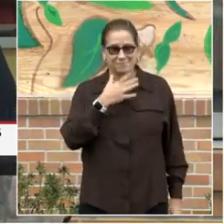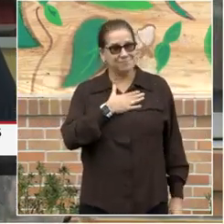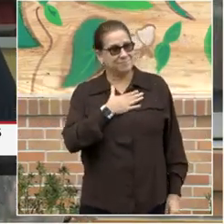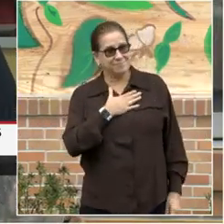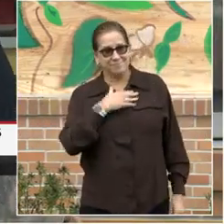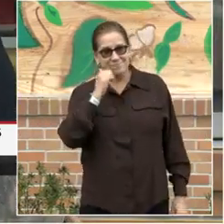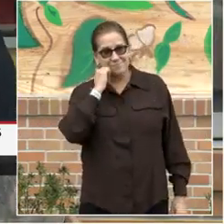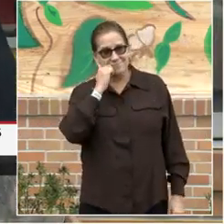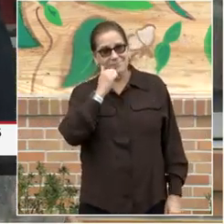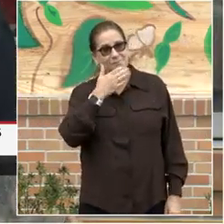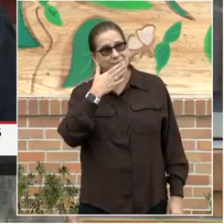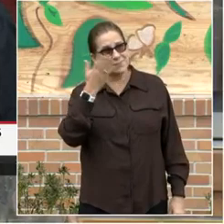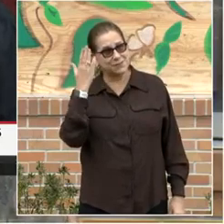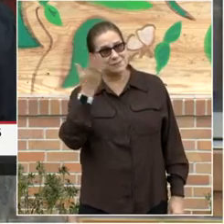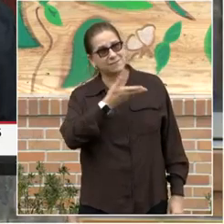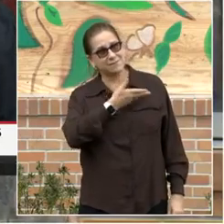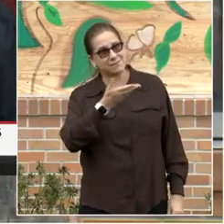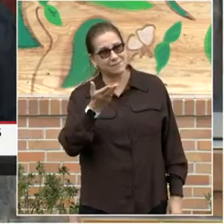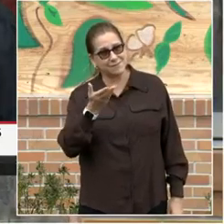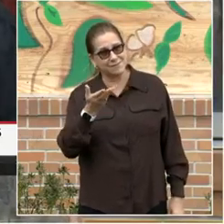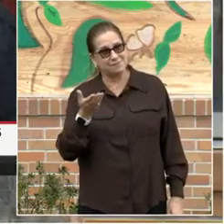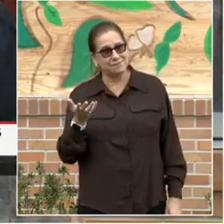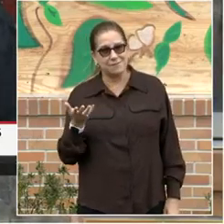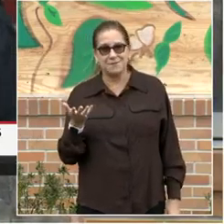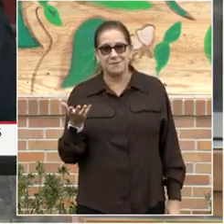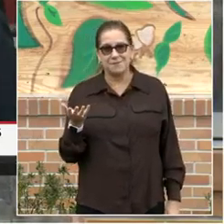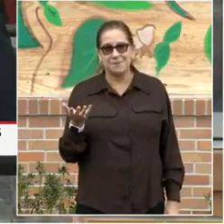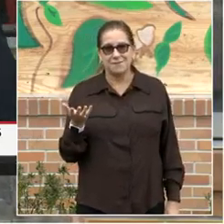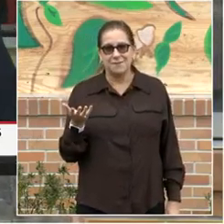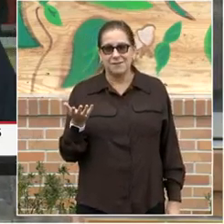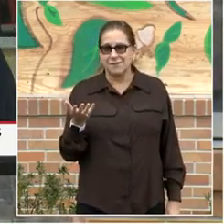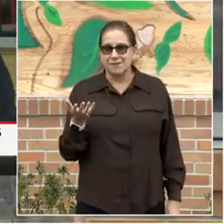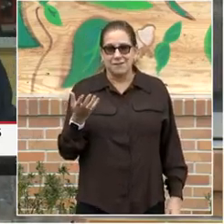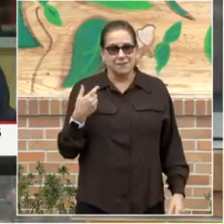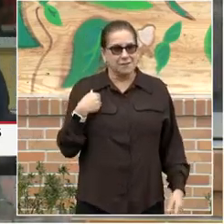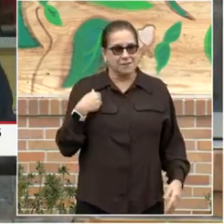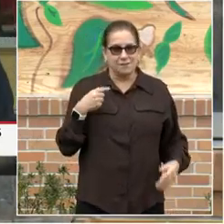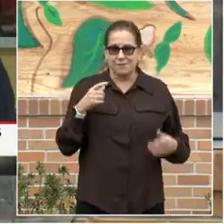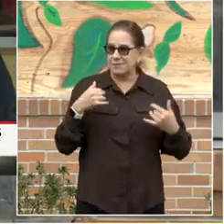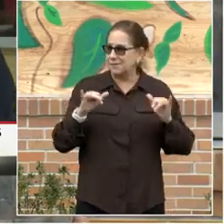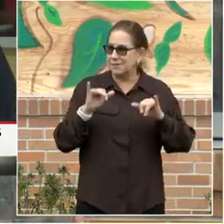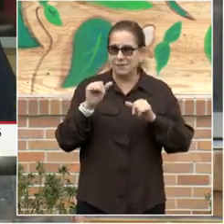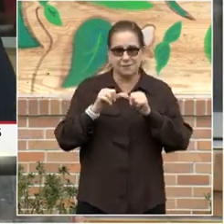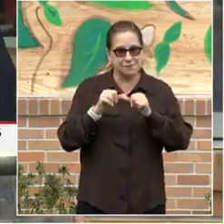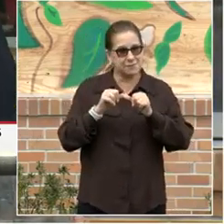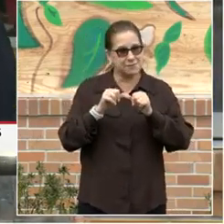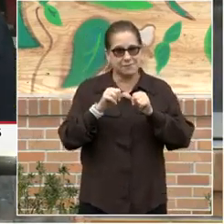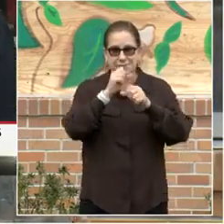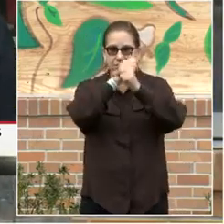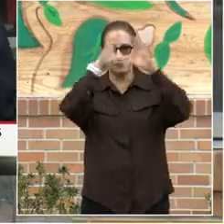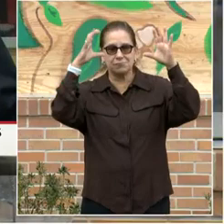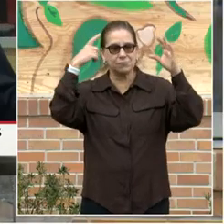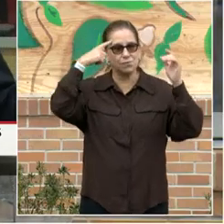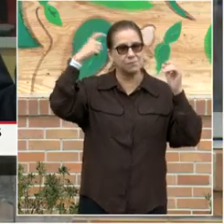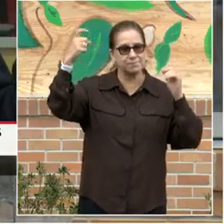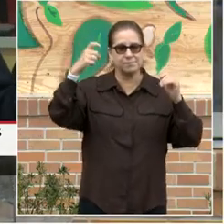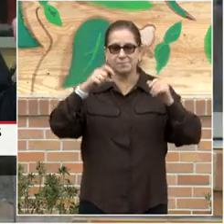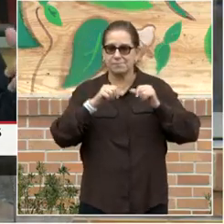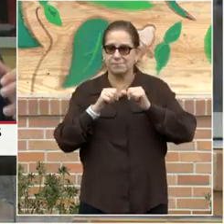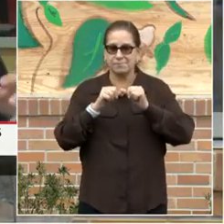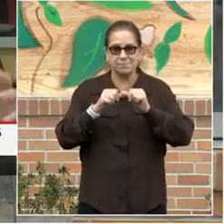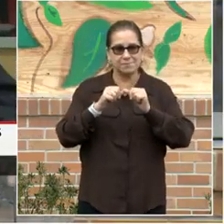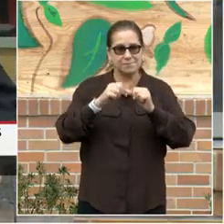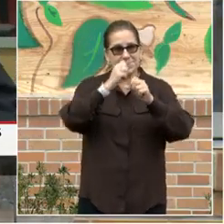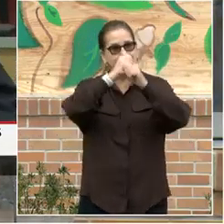morning, late at night, is to keep pushing, right? So we all have to keep pushing. The reason we have to keep pushing is because there's more good